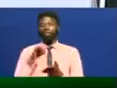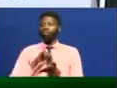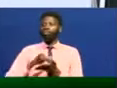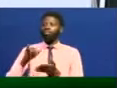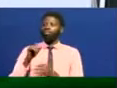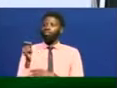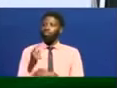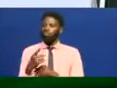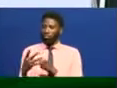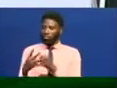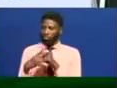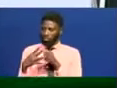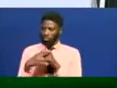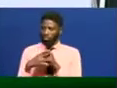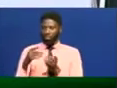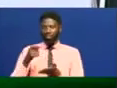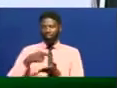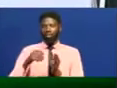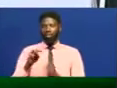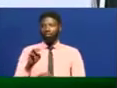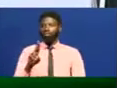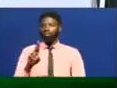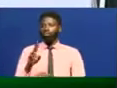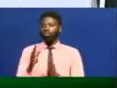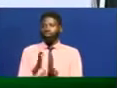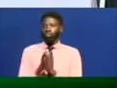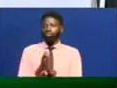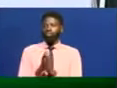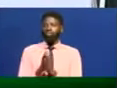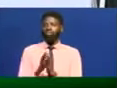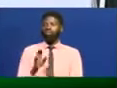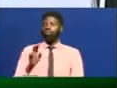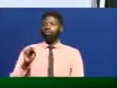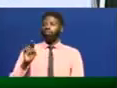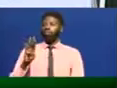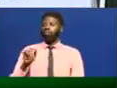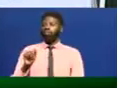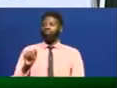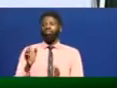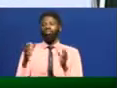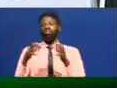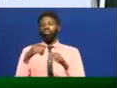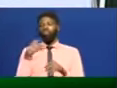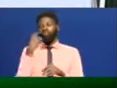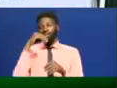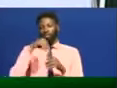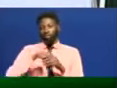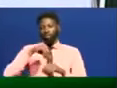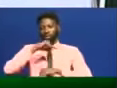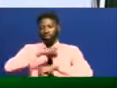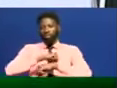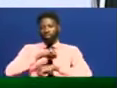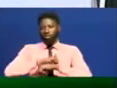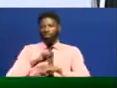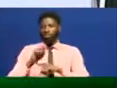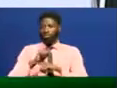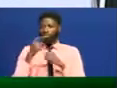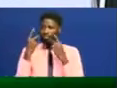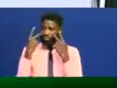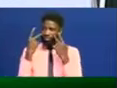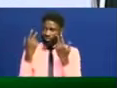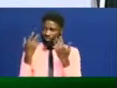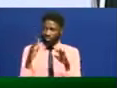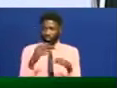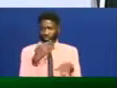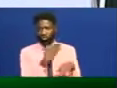September to sign an MOU with the NBA. And those of you who are at the academy, you saw a construction